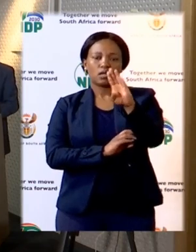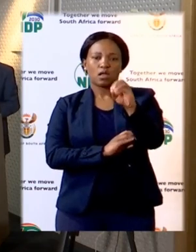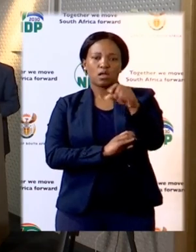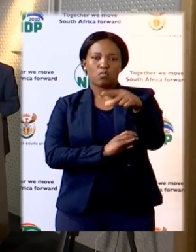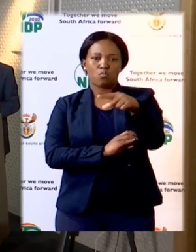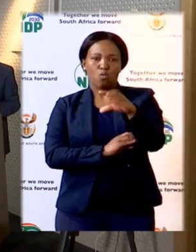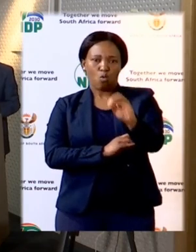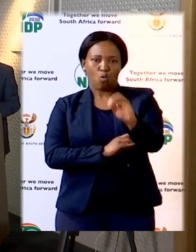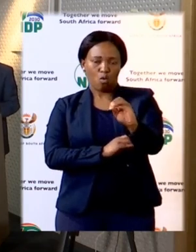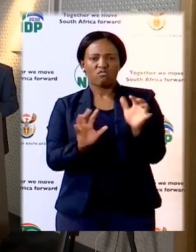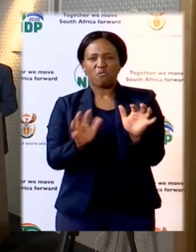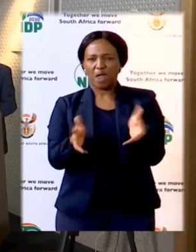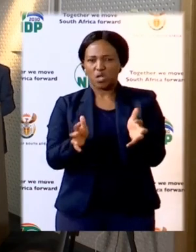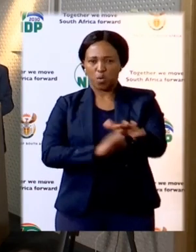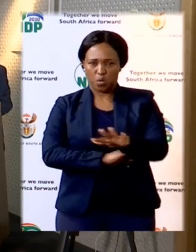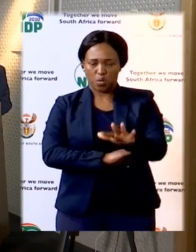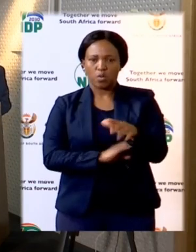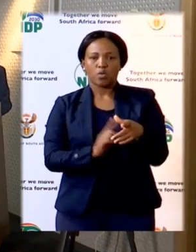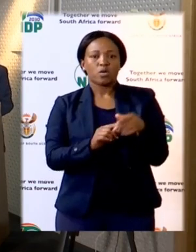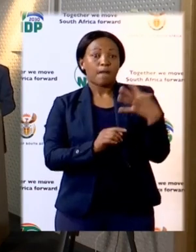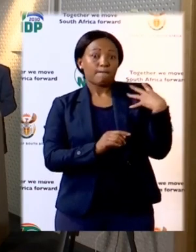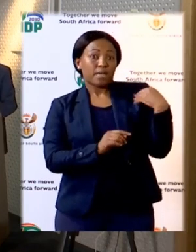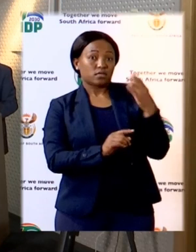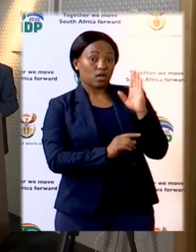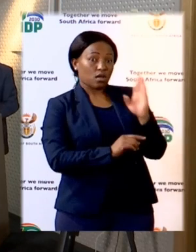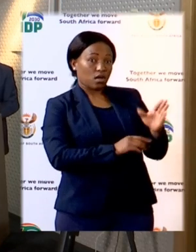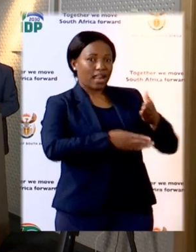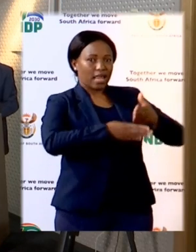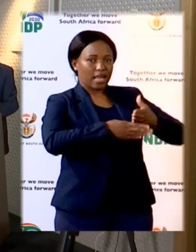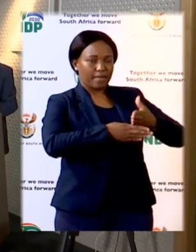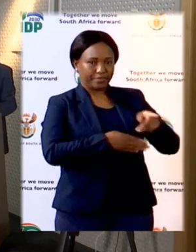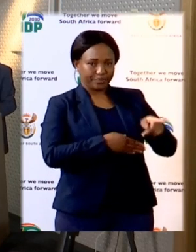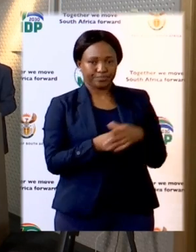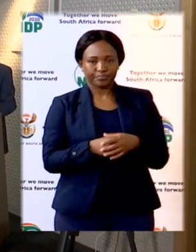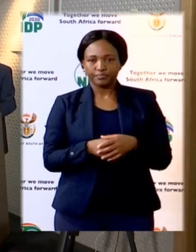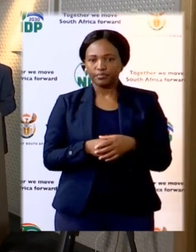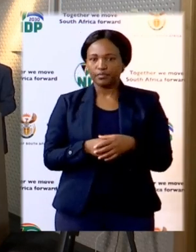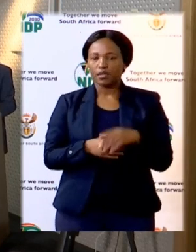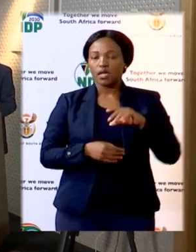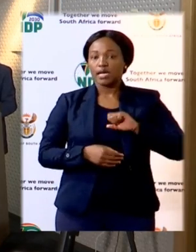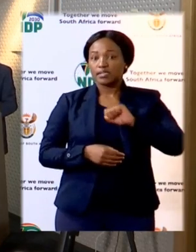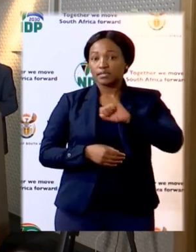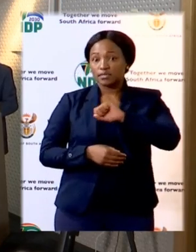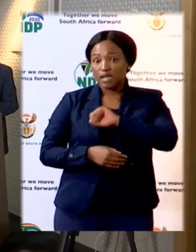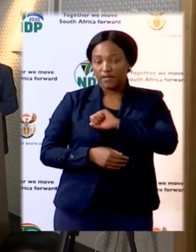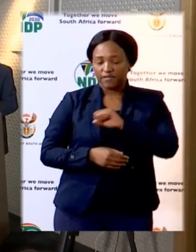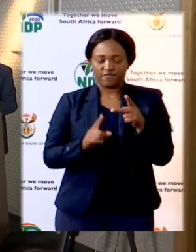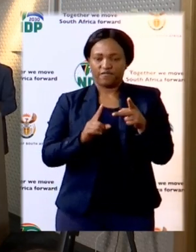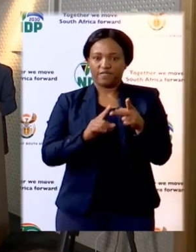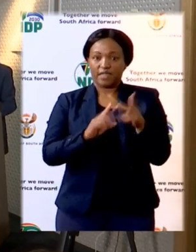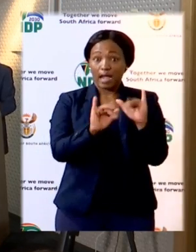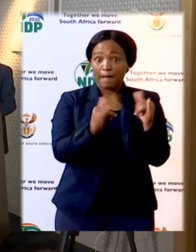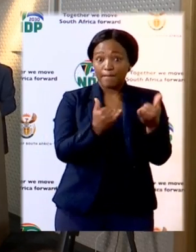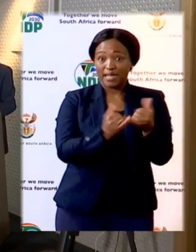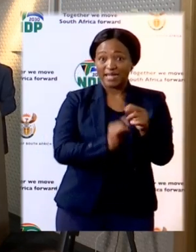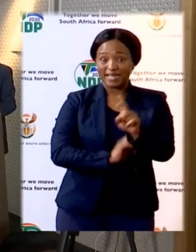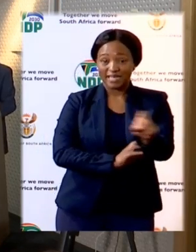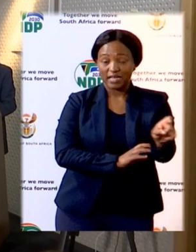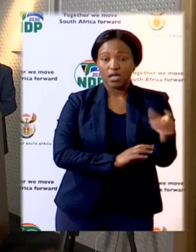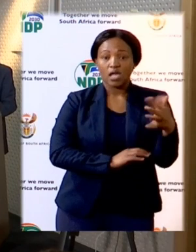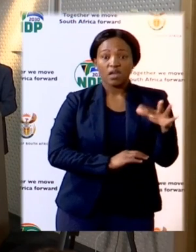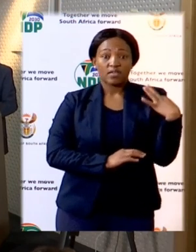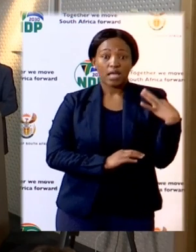Riverside Community Radio Station, also to the Minister of Labour. Will employees and employers that apply through